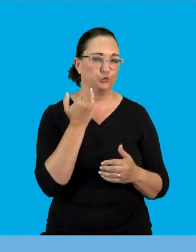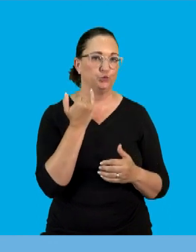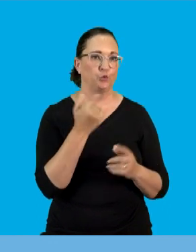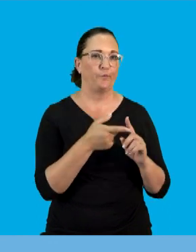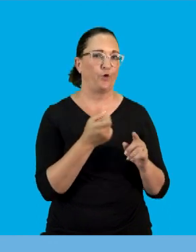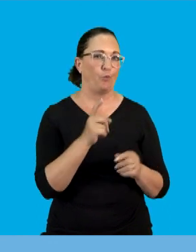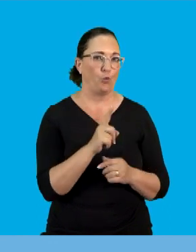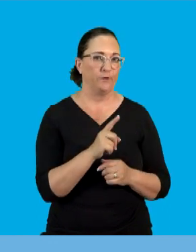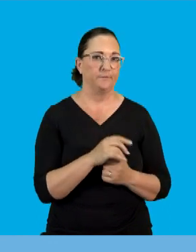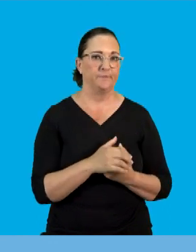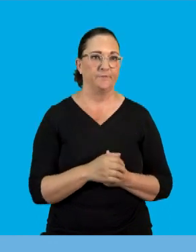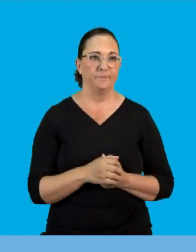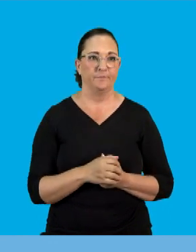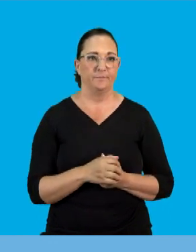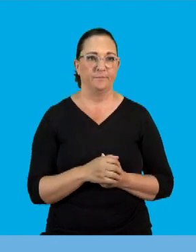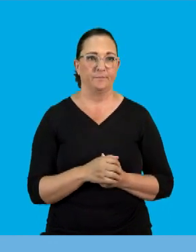berries.